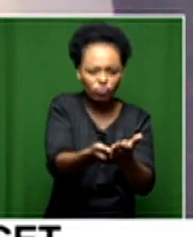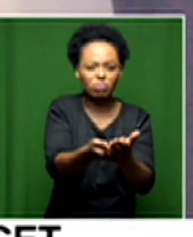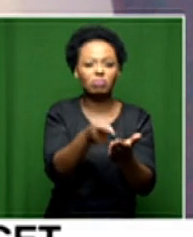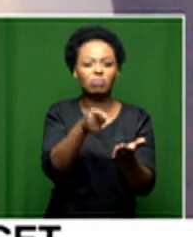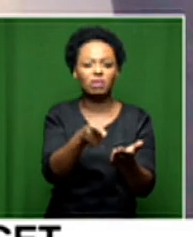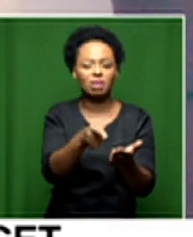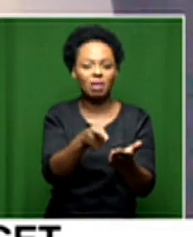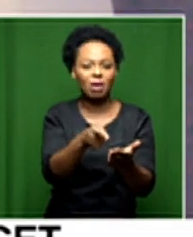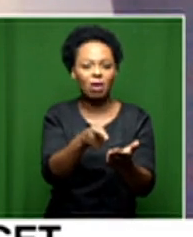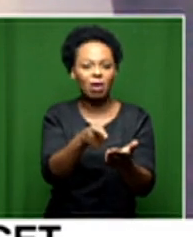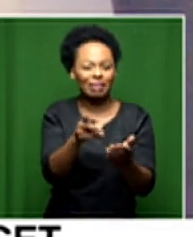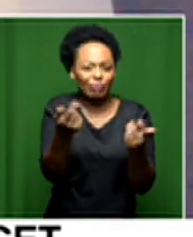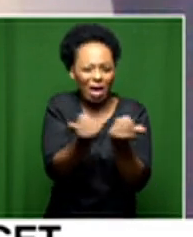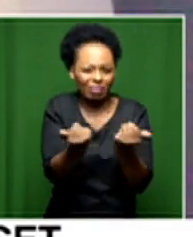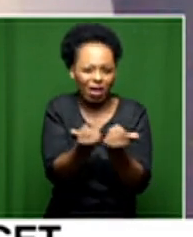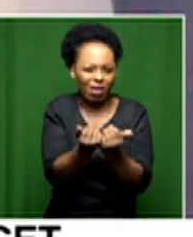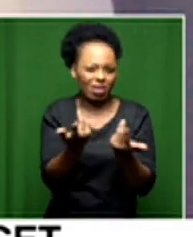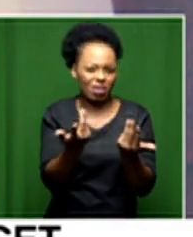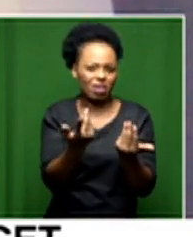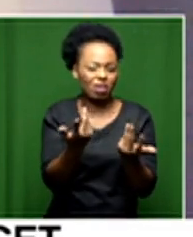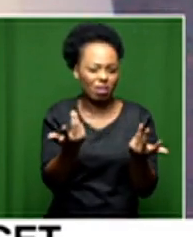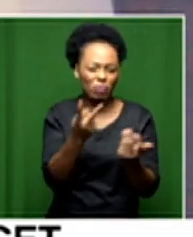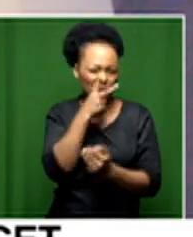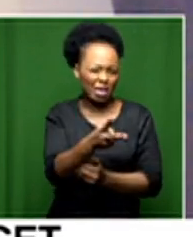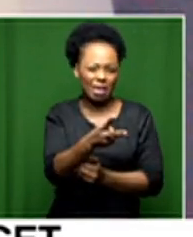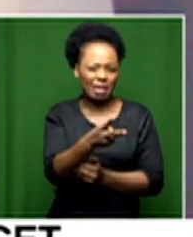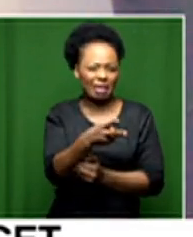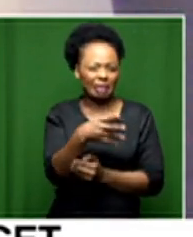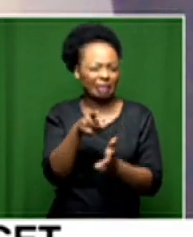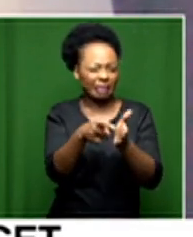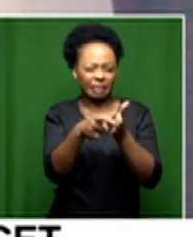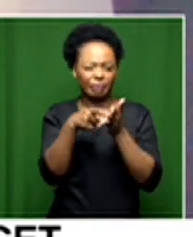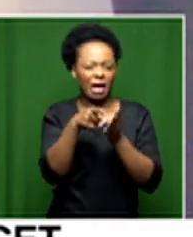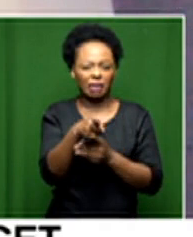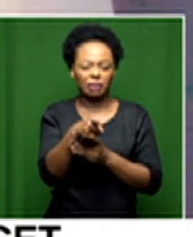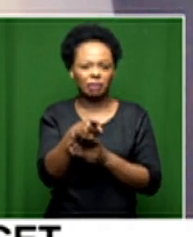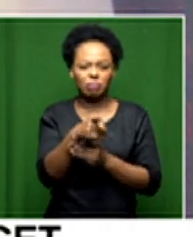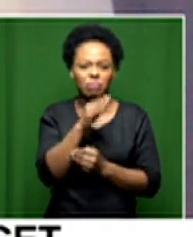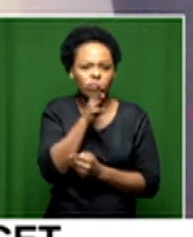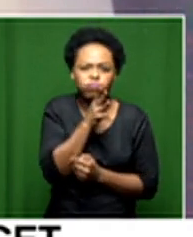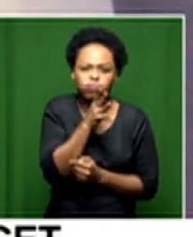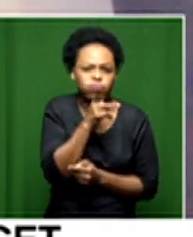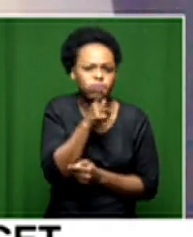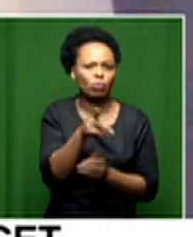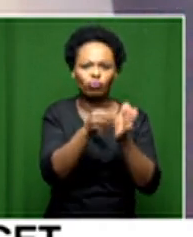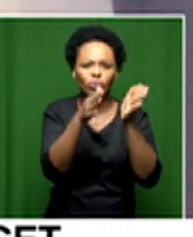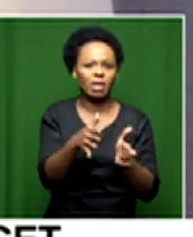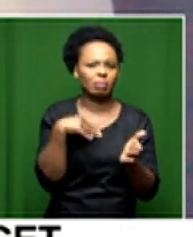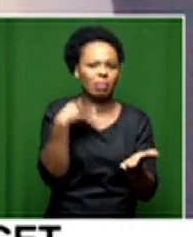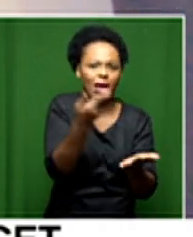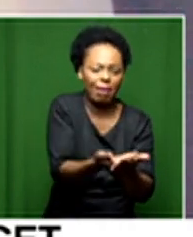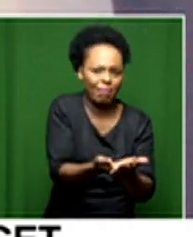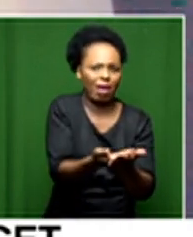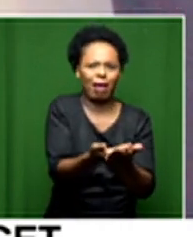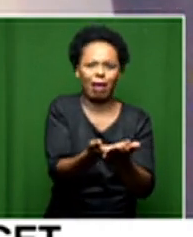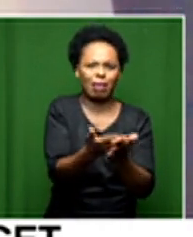our online channel. So you can already see the demand has increased. And as such, also in those